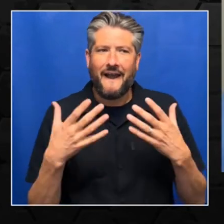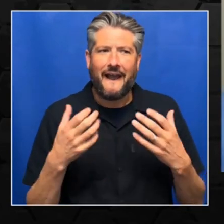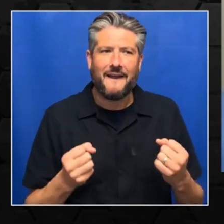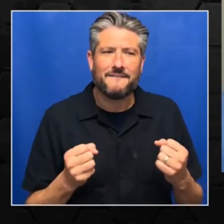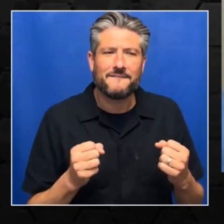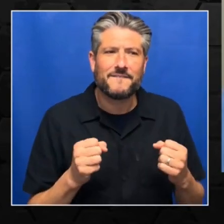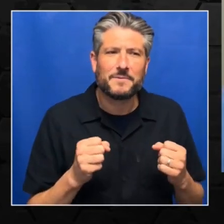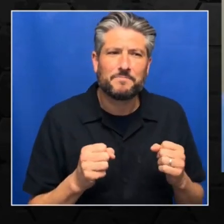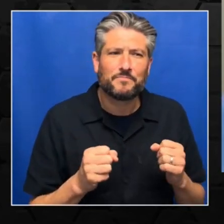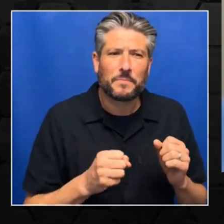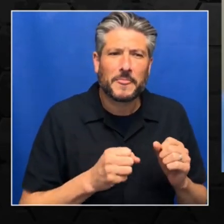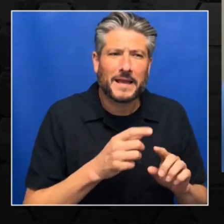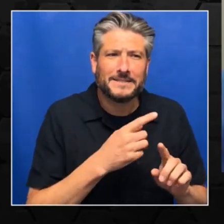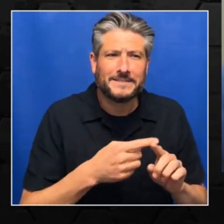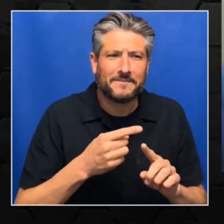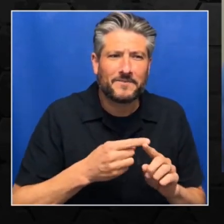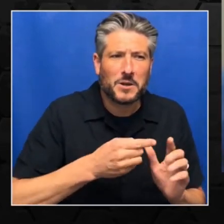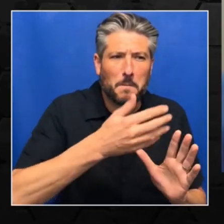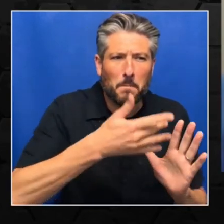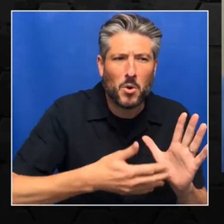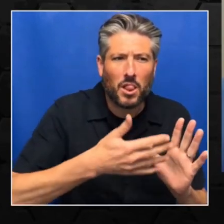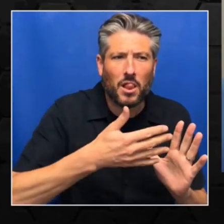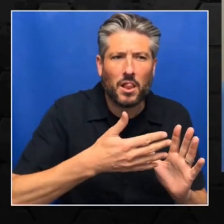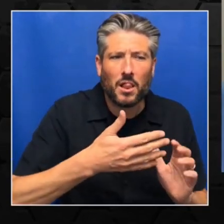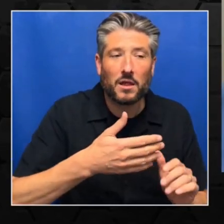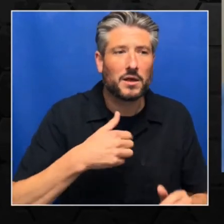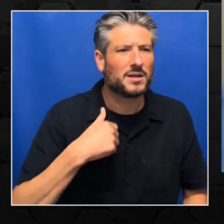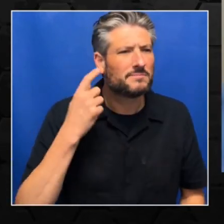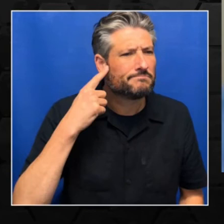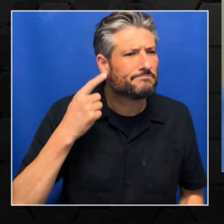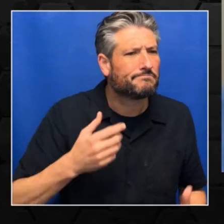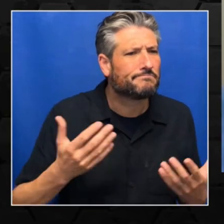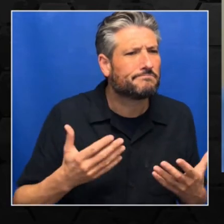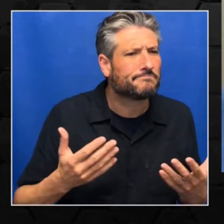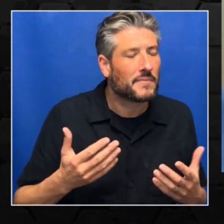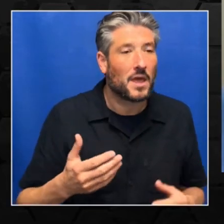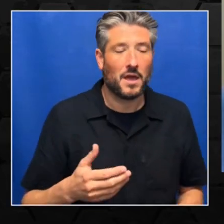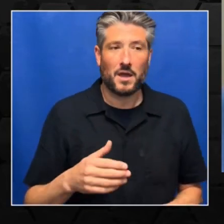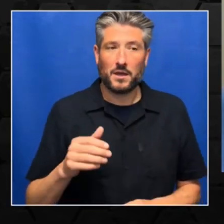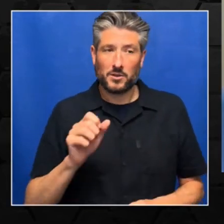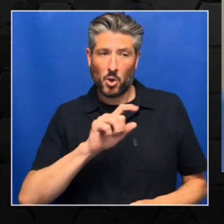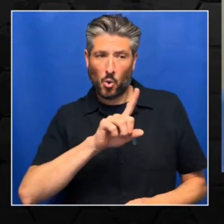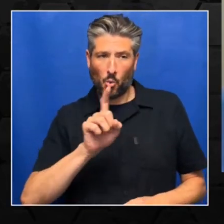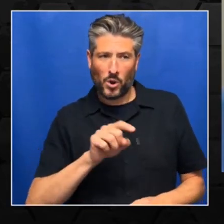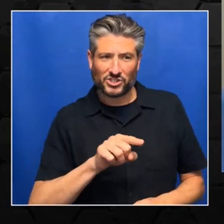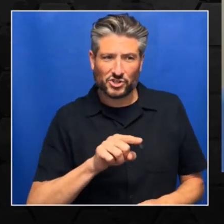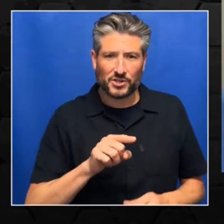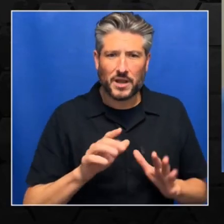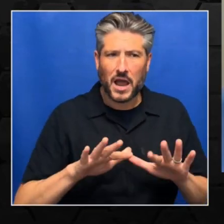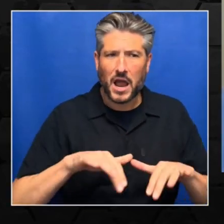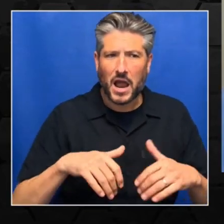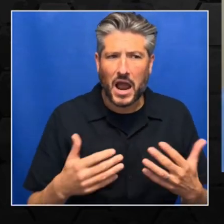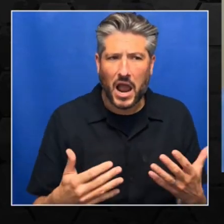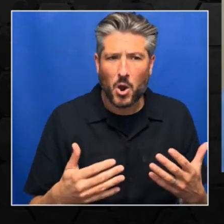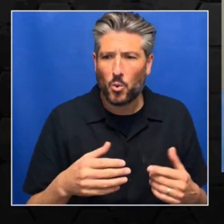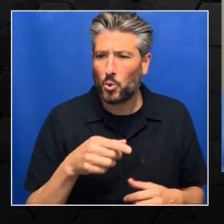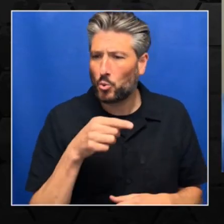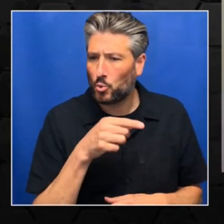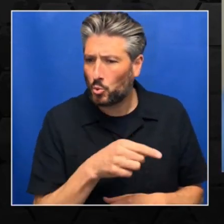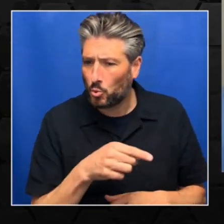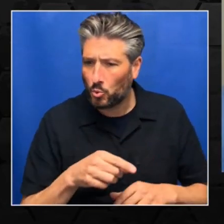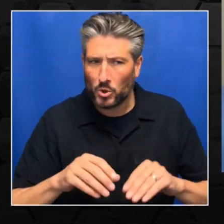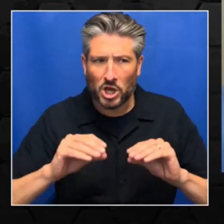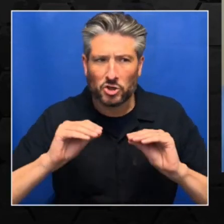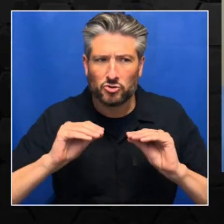interesting one, Sorry, isn't it? I didn't get you. It says how train cat facial detection model. Someone has to train about cat,